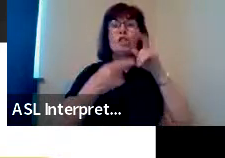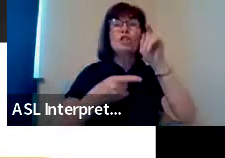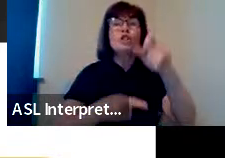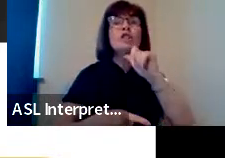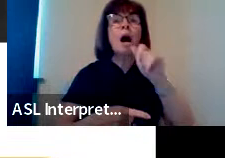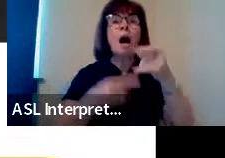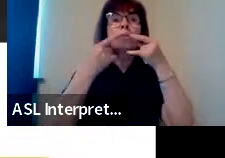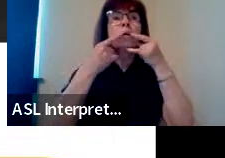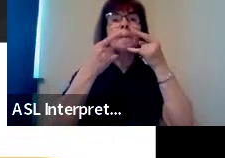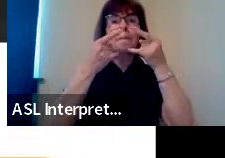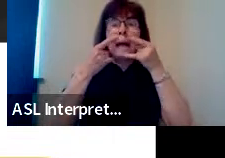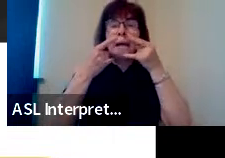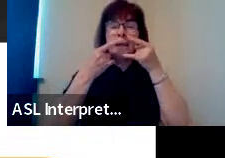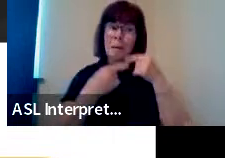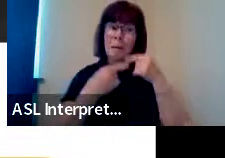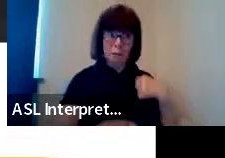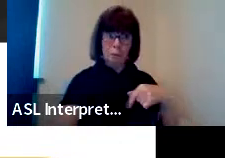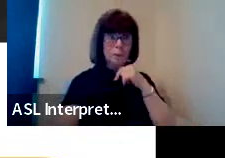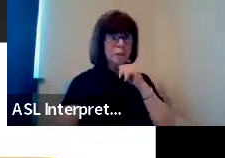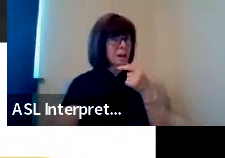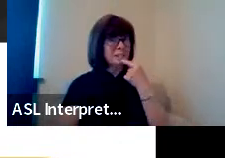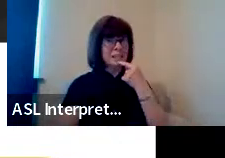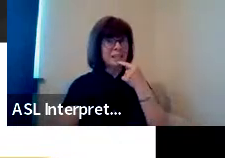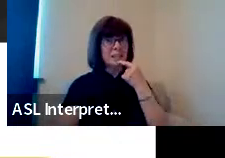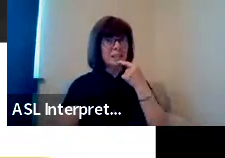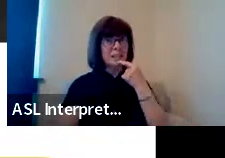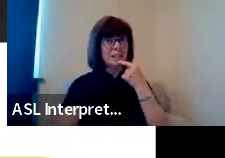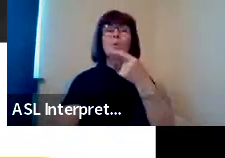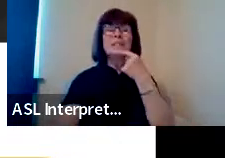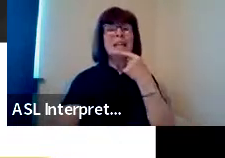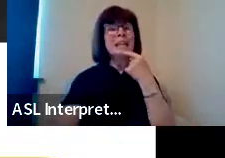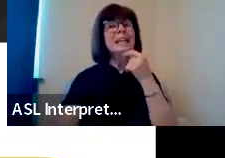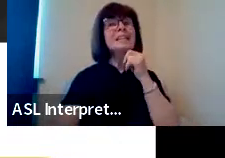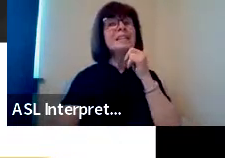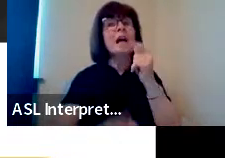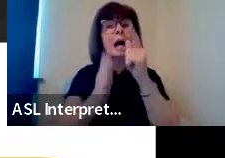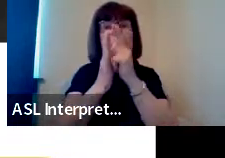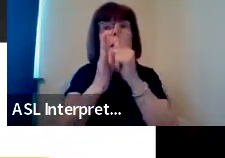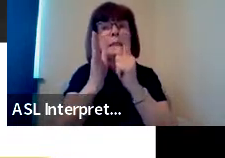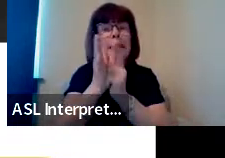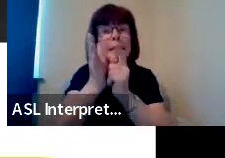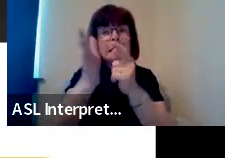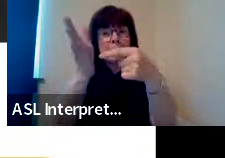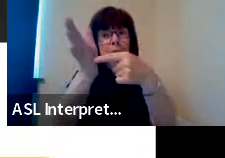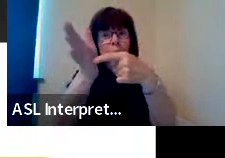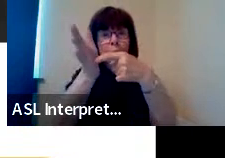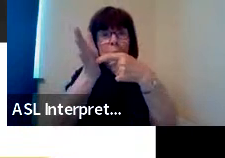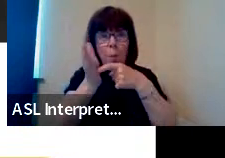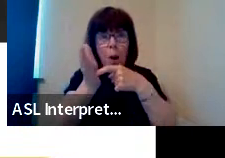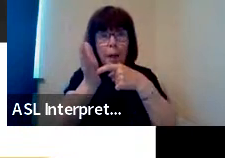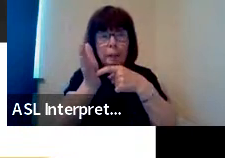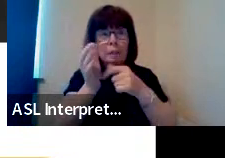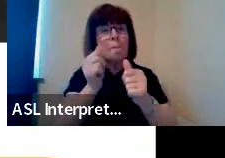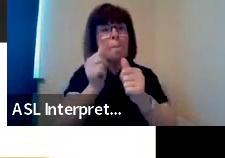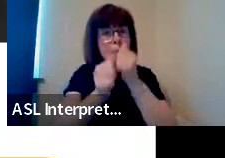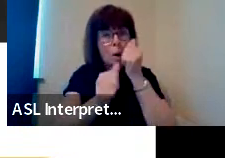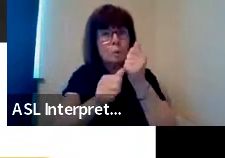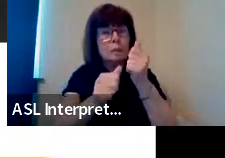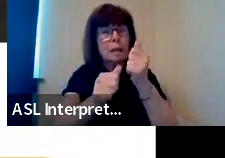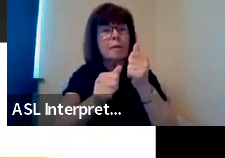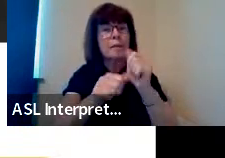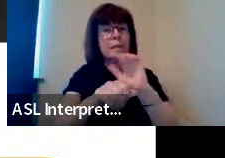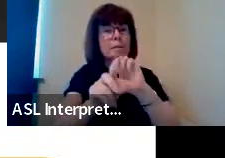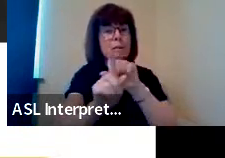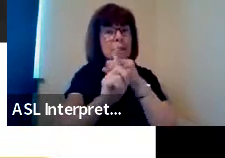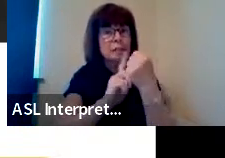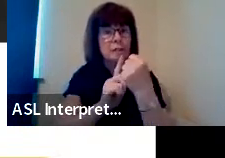saying. We're saying that it is no longer legally required in most public settings. We are not saying that you